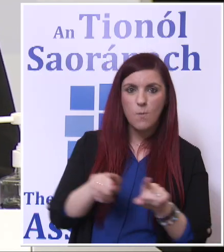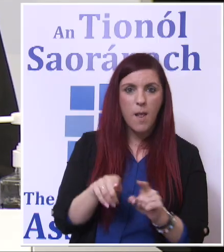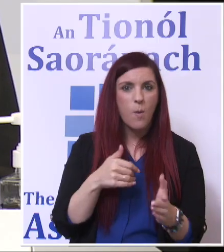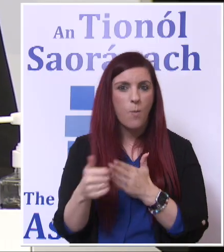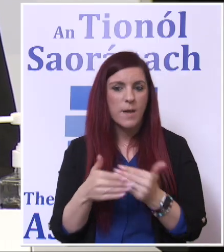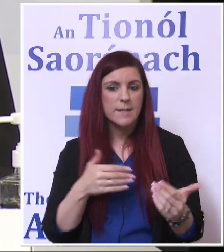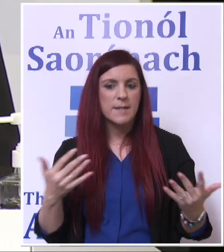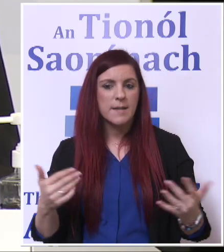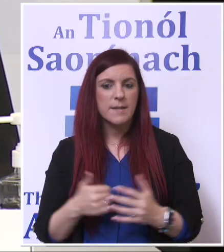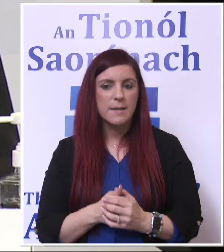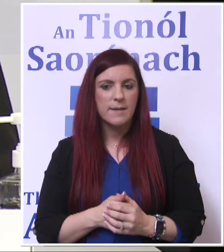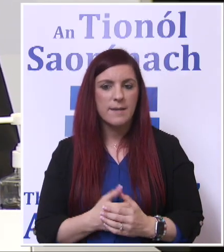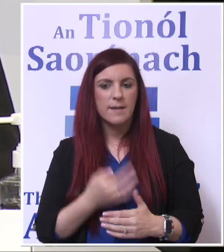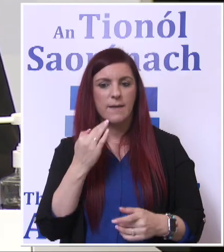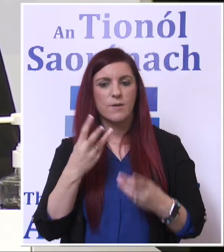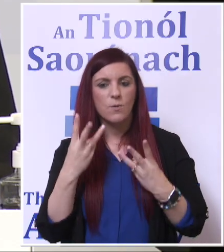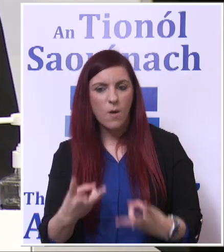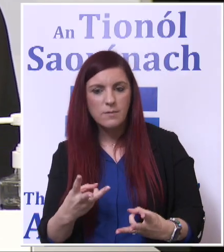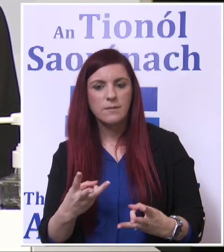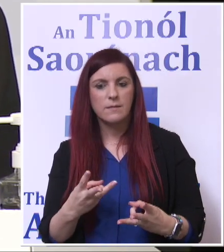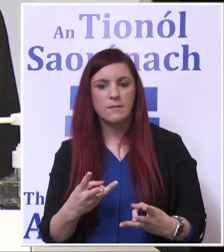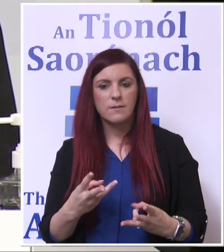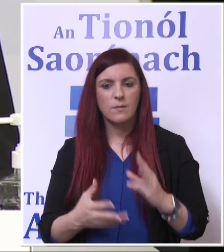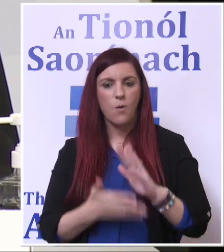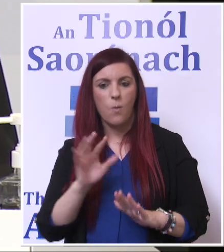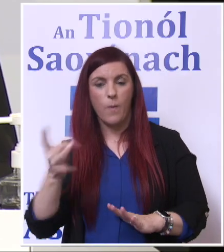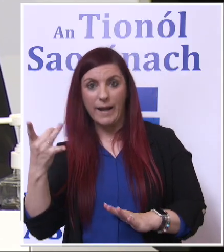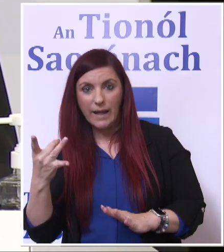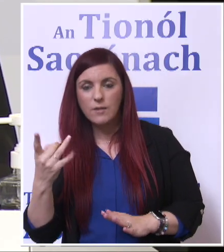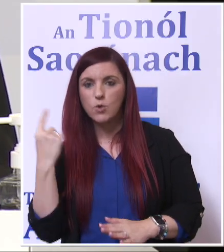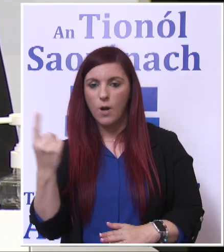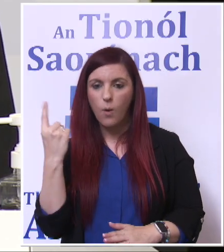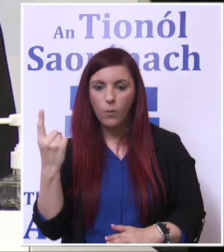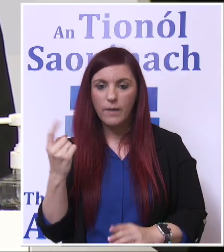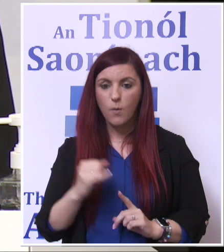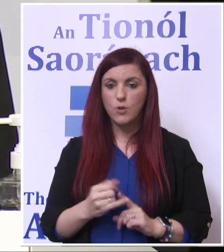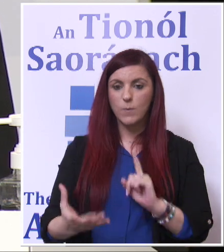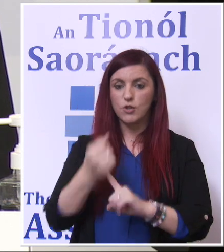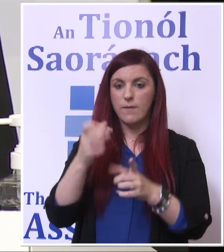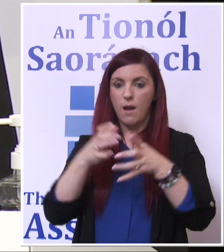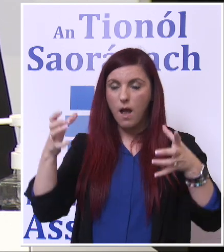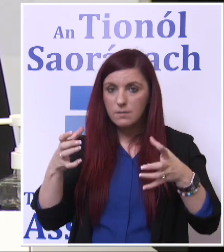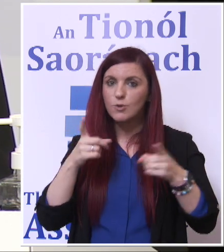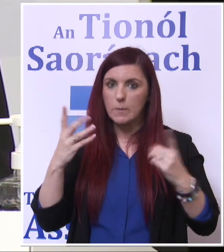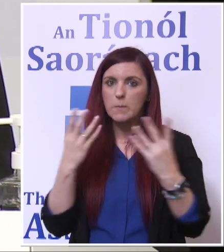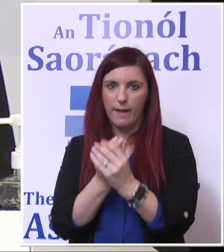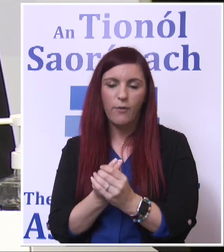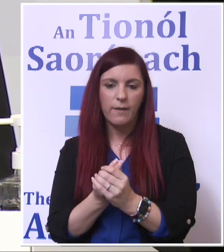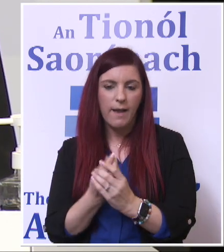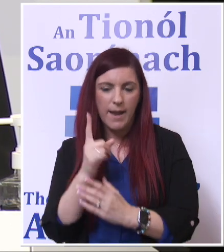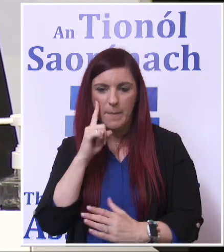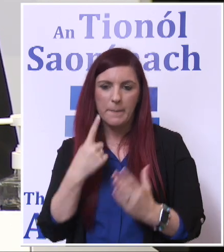is that if you want to go quickly, go alone. If you want to go far, go together. And I